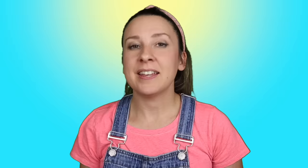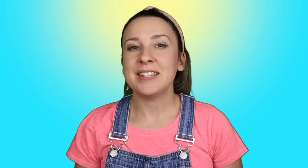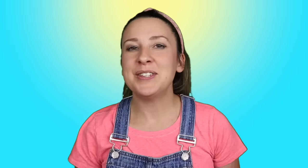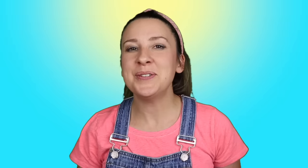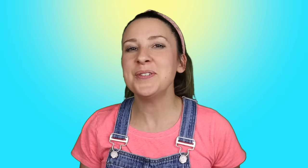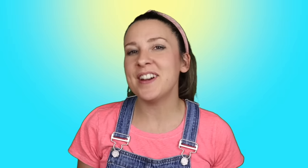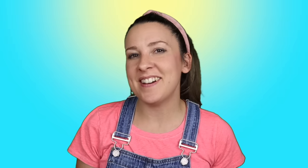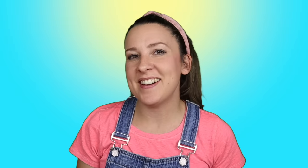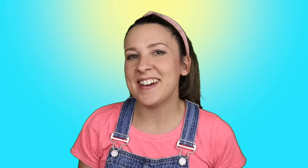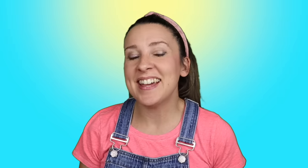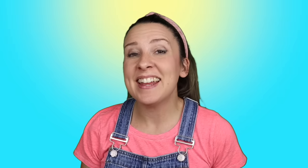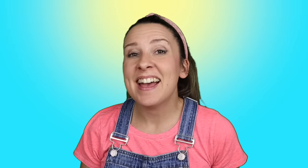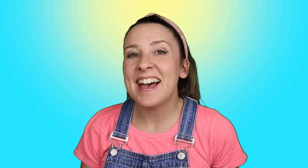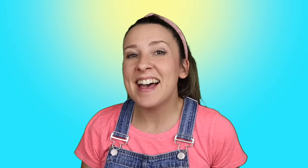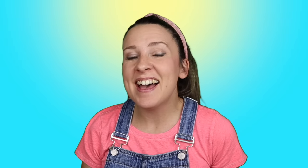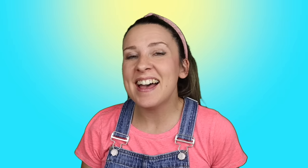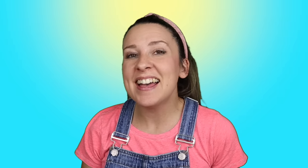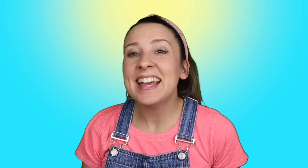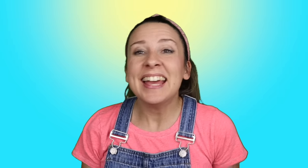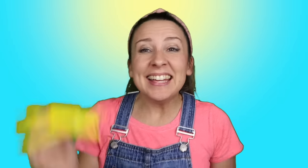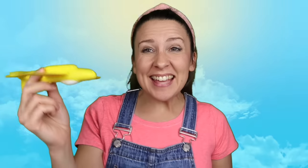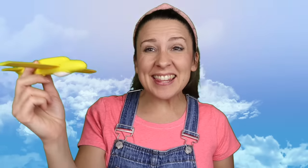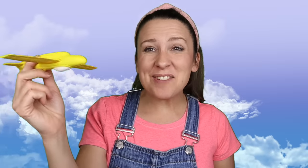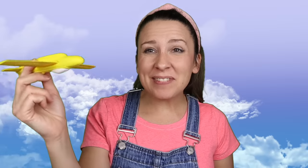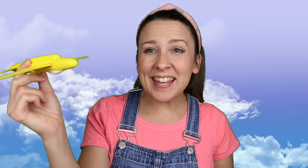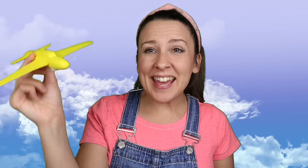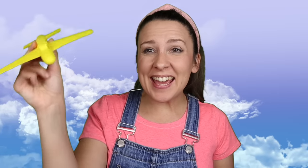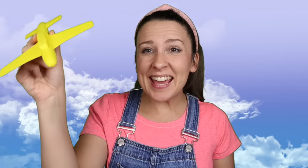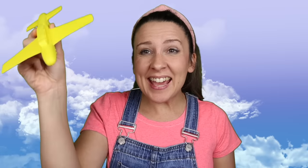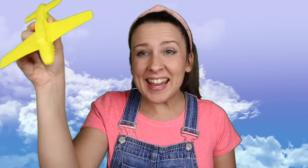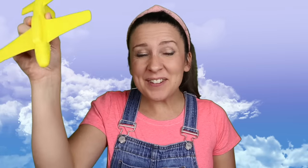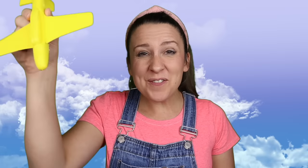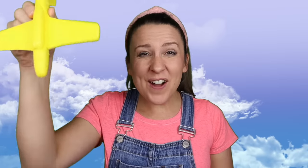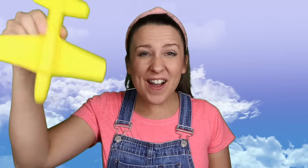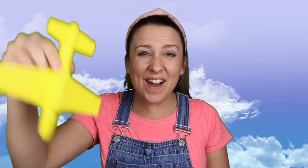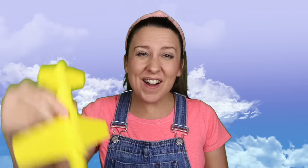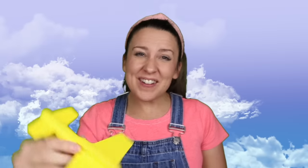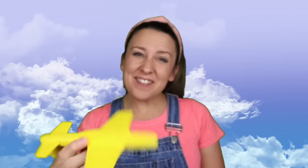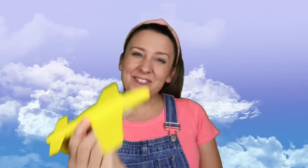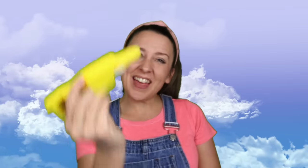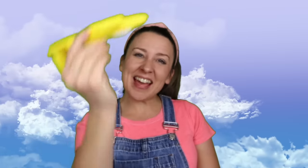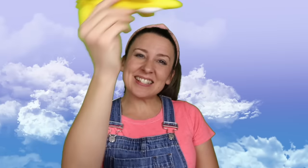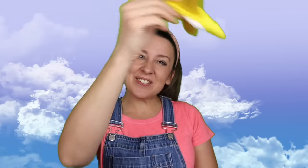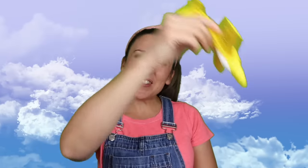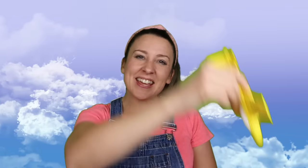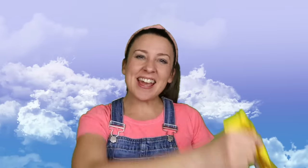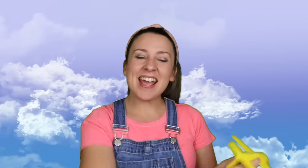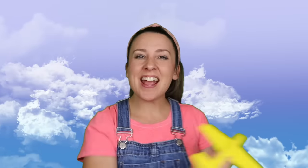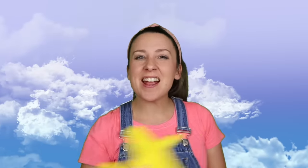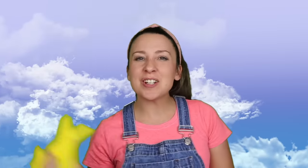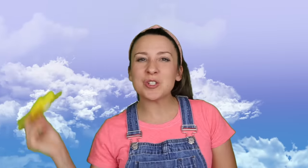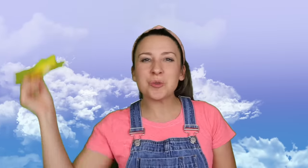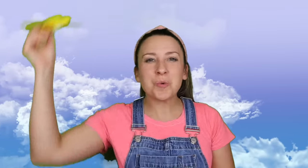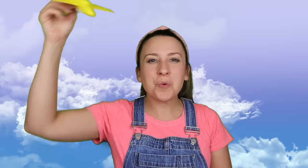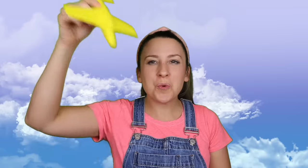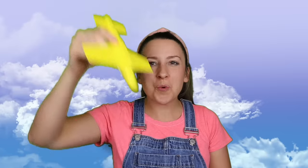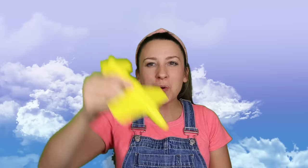Oh. You got a yellow plane! Whoa! And it flies through the